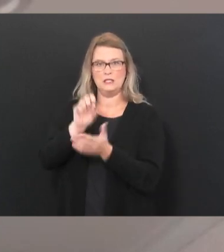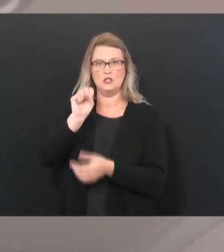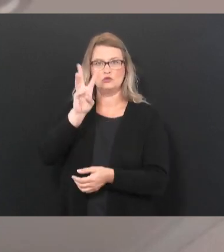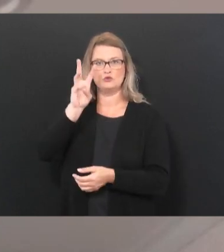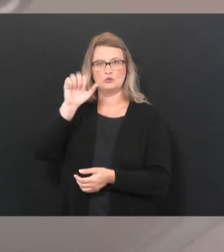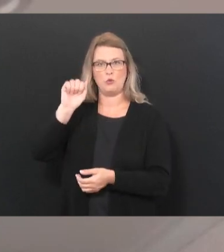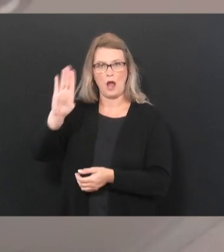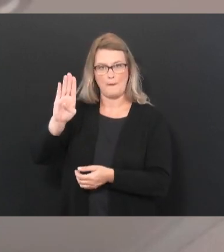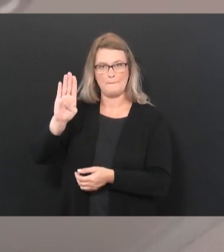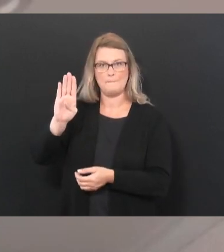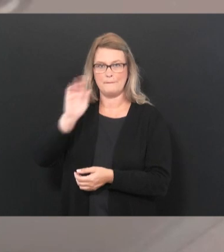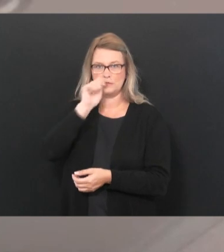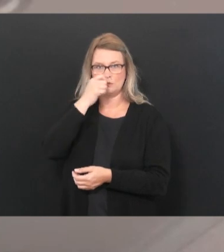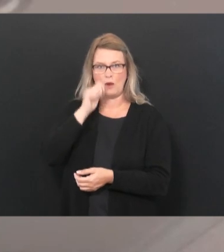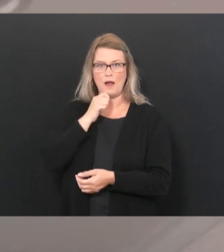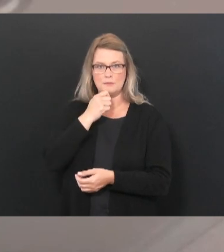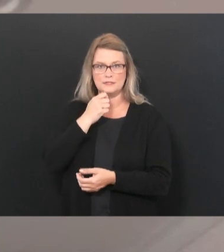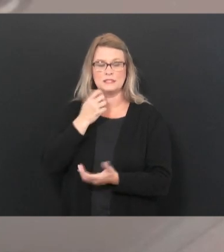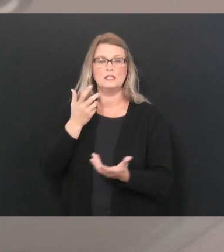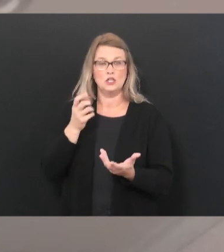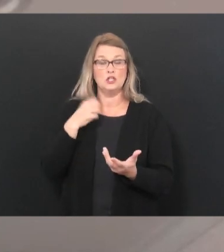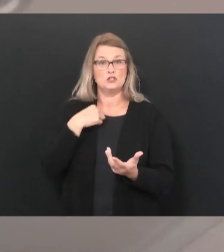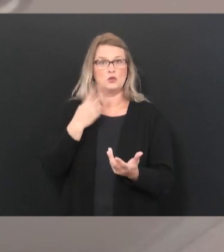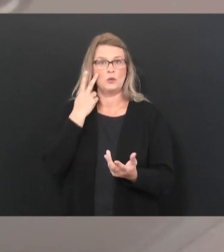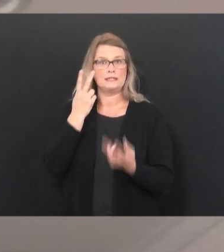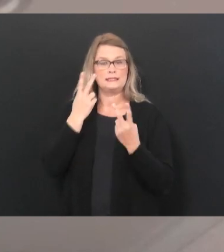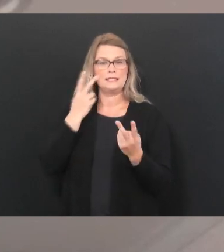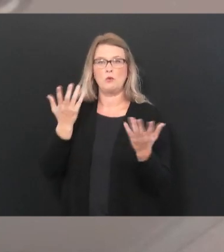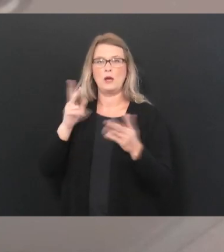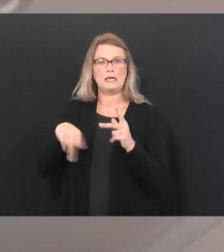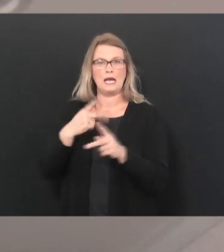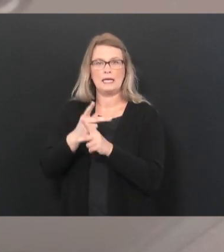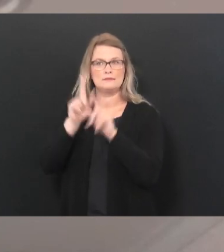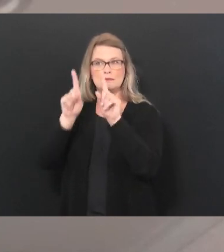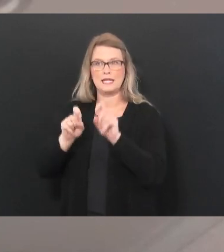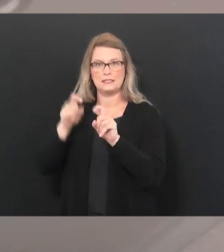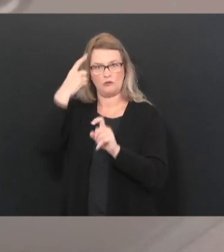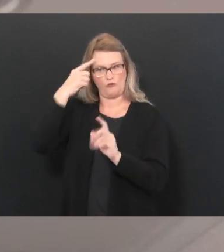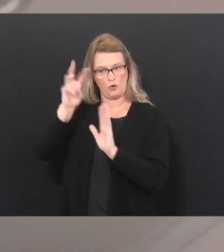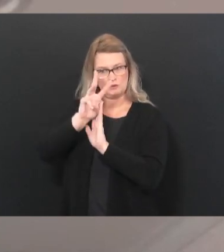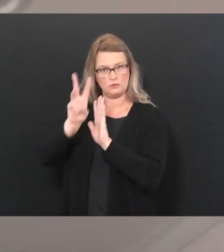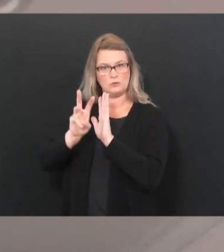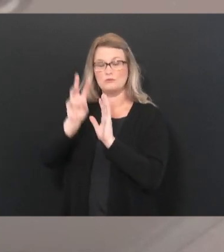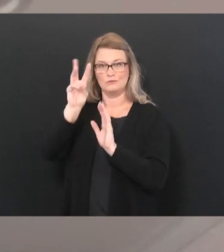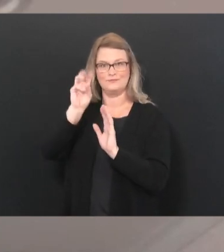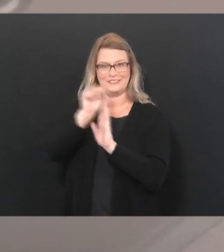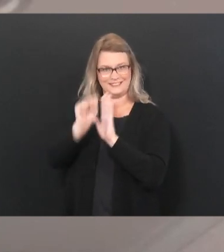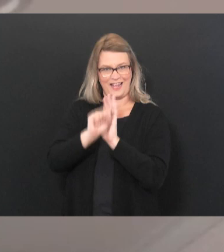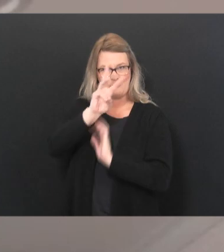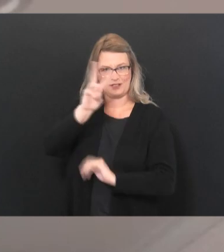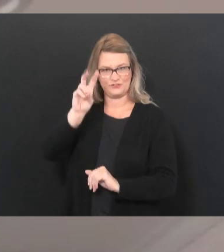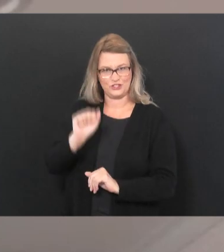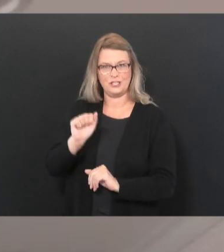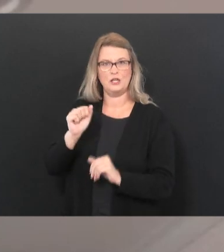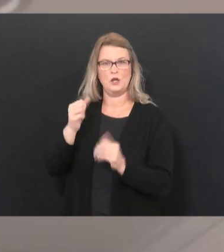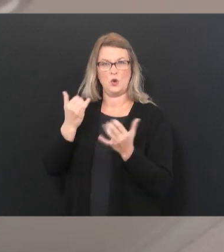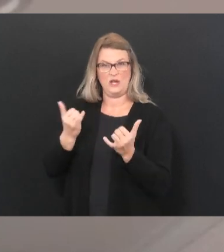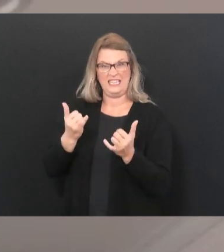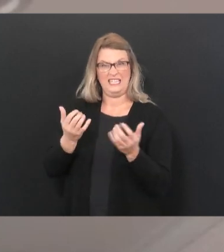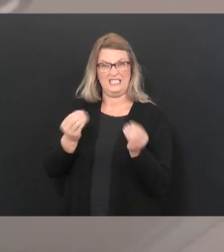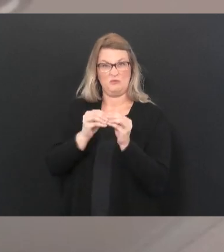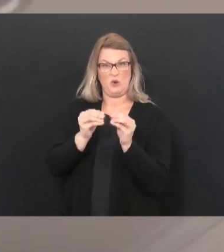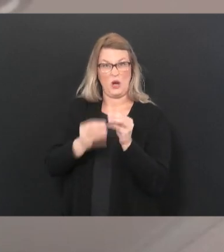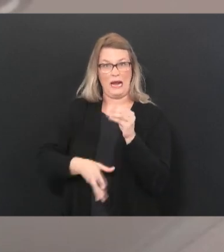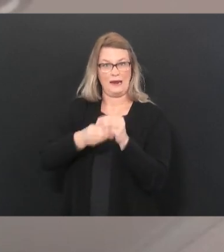as we look at the testing that we need to do for the state, we know that we need to expand the current testing we have, but